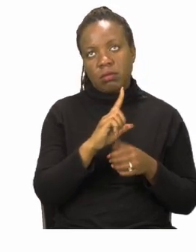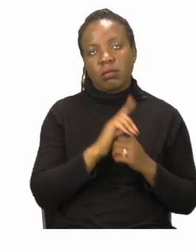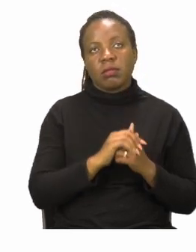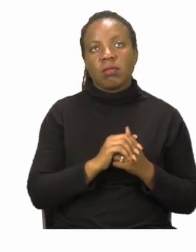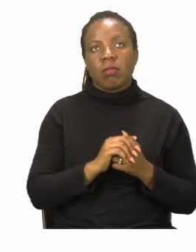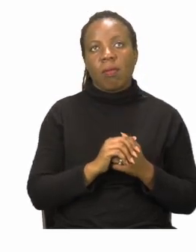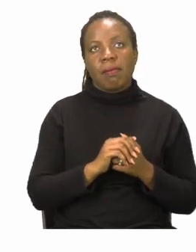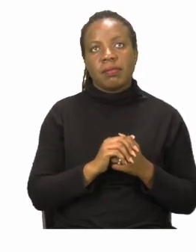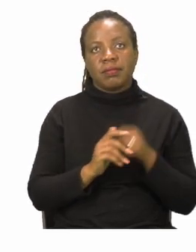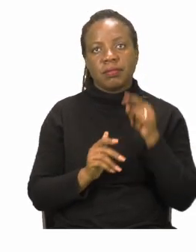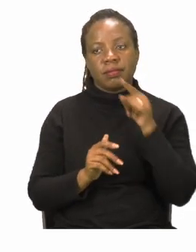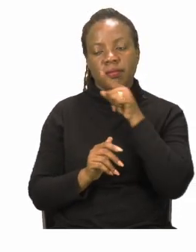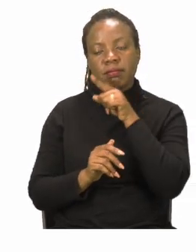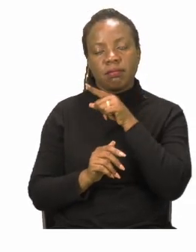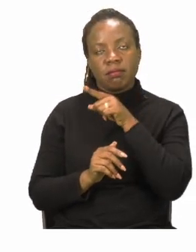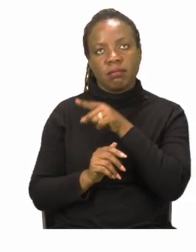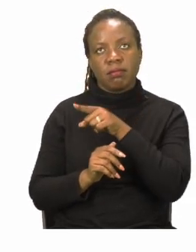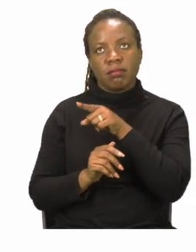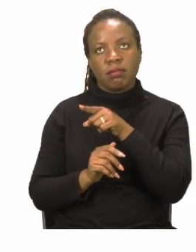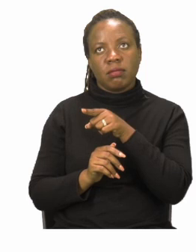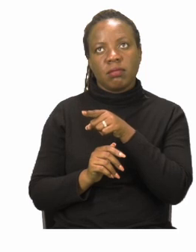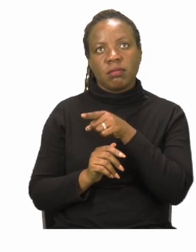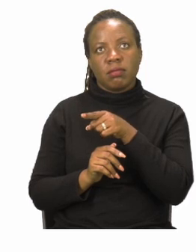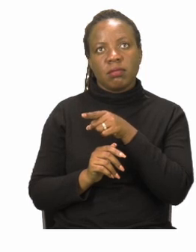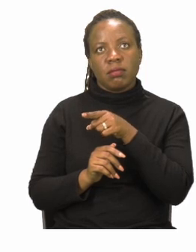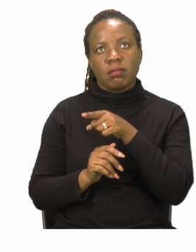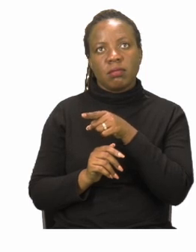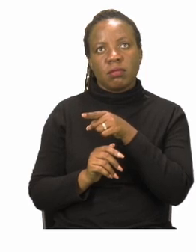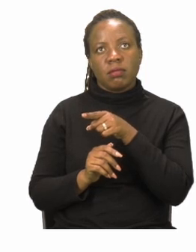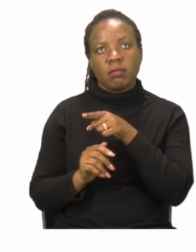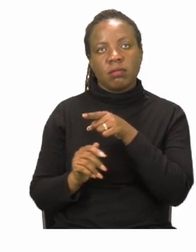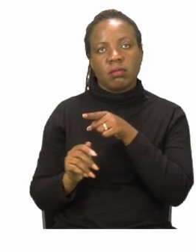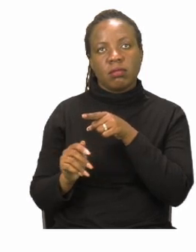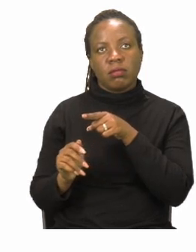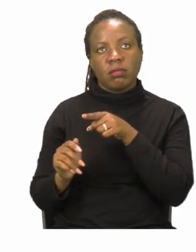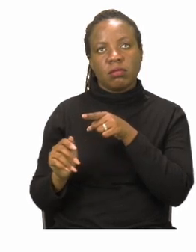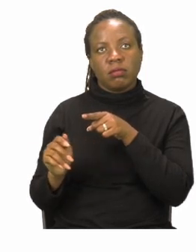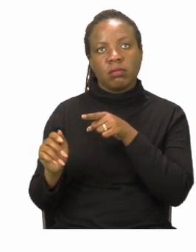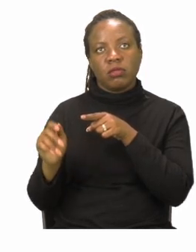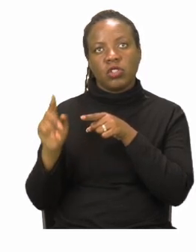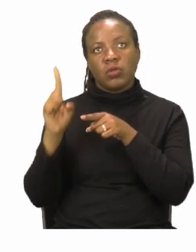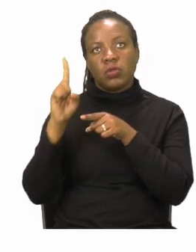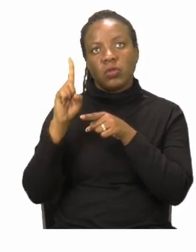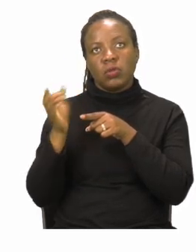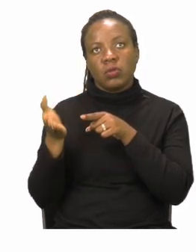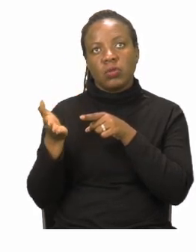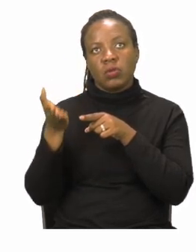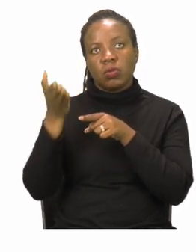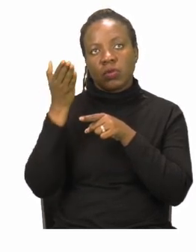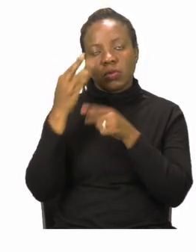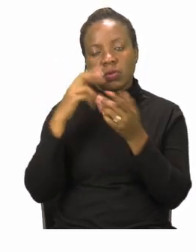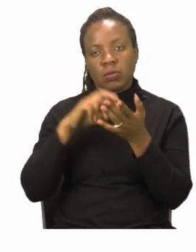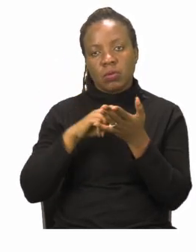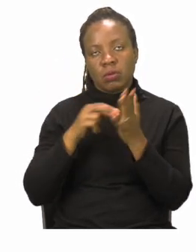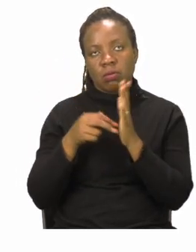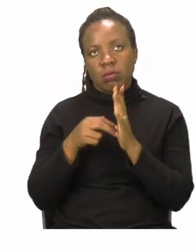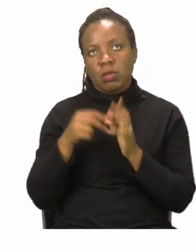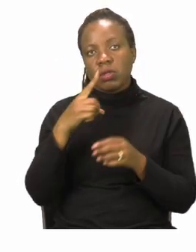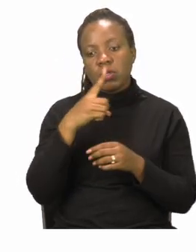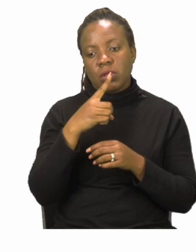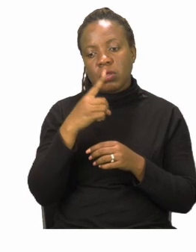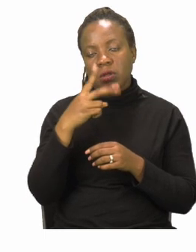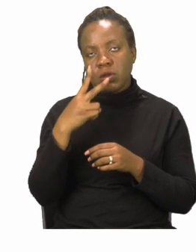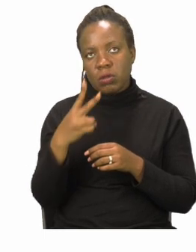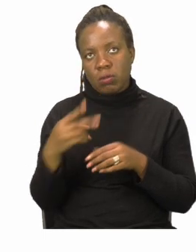11. And the block to the right is 1 more than 12,